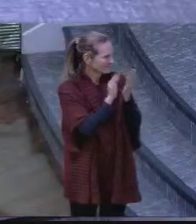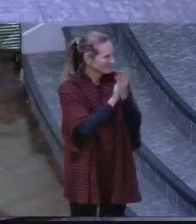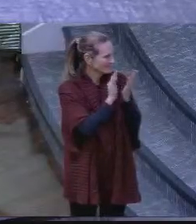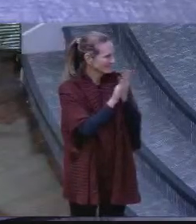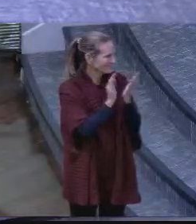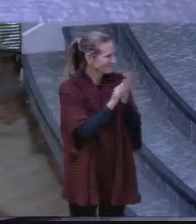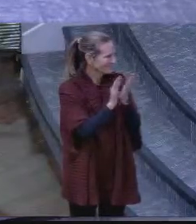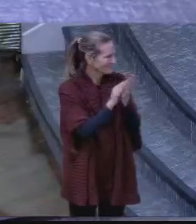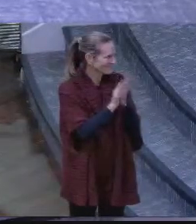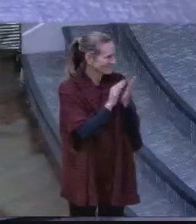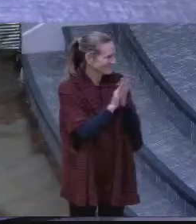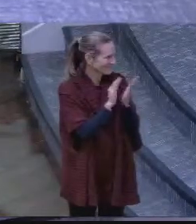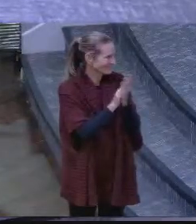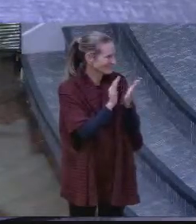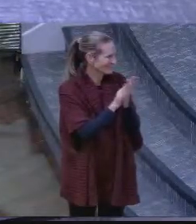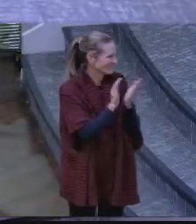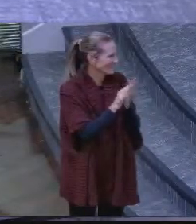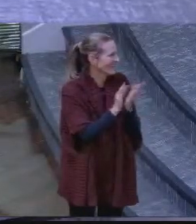Stand right there. Let's take a picture.